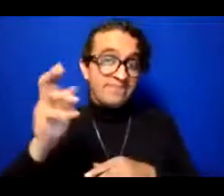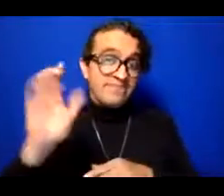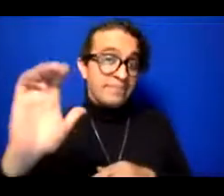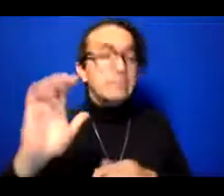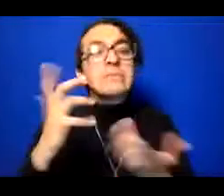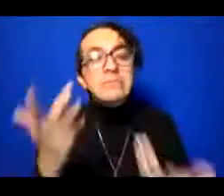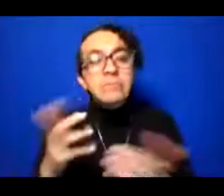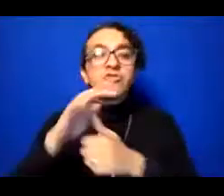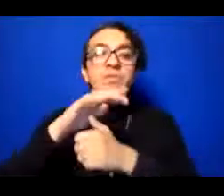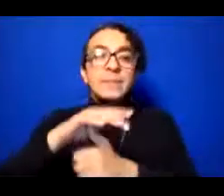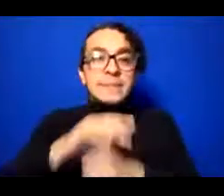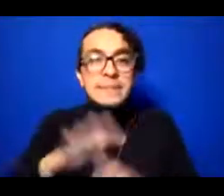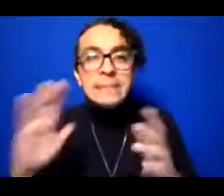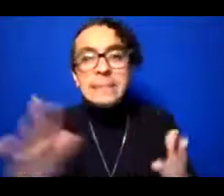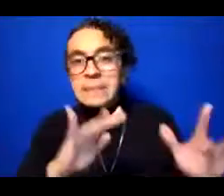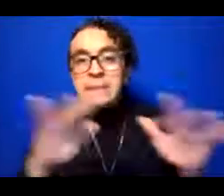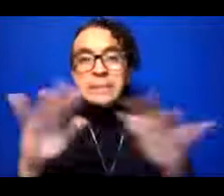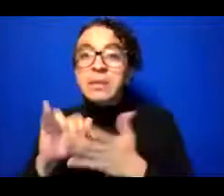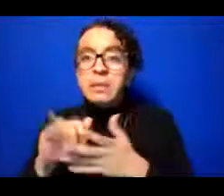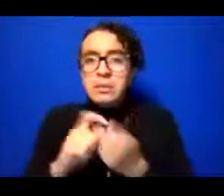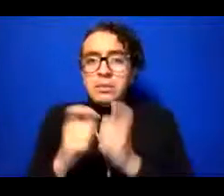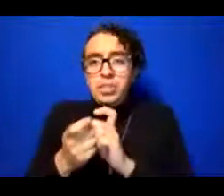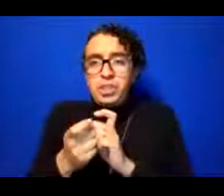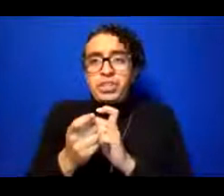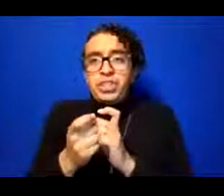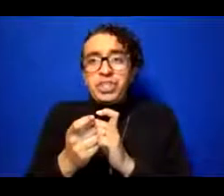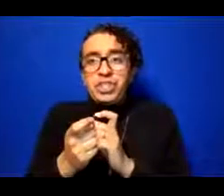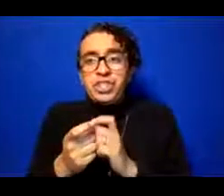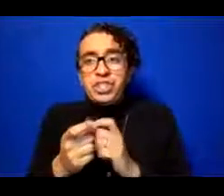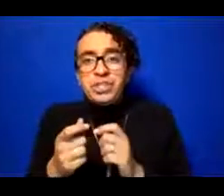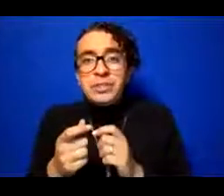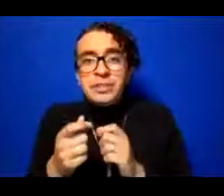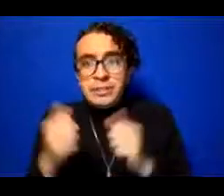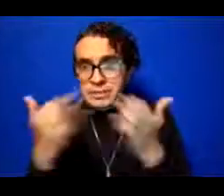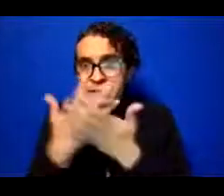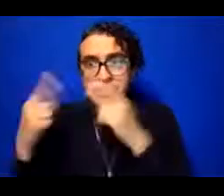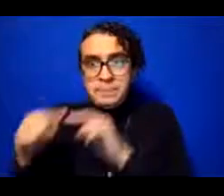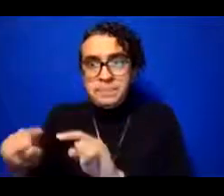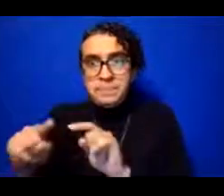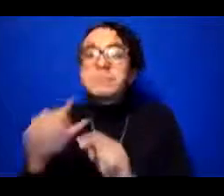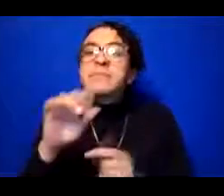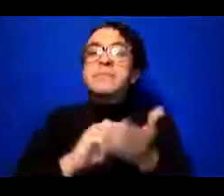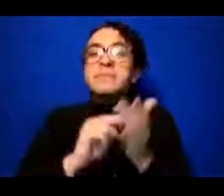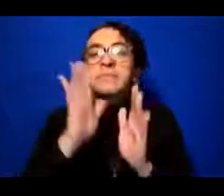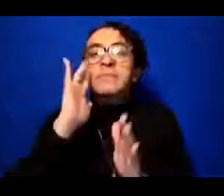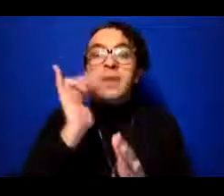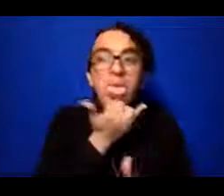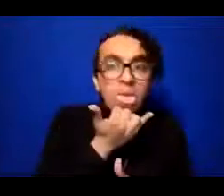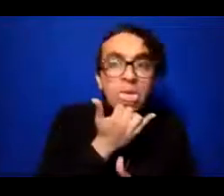which also can change the dynamic between these two regions, occurs, you're going to see a mismatch and